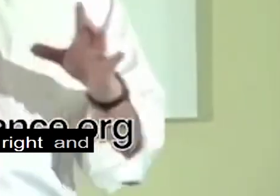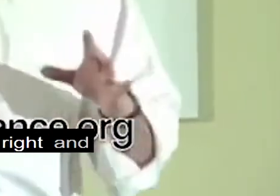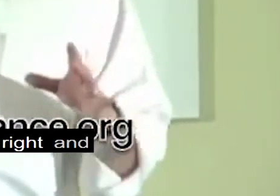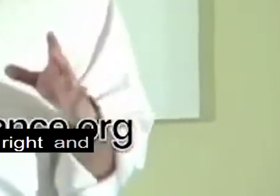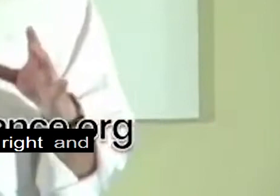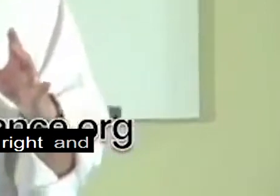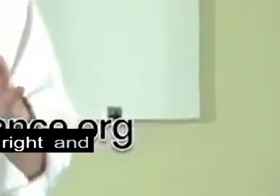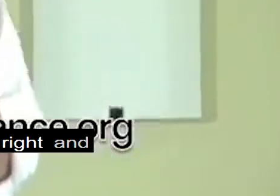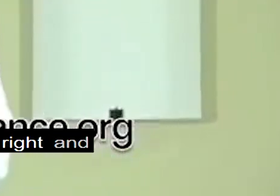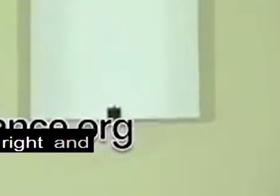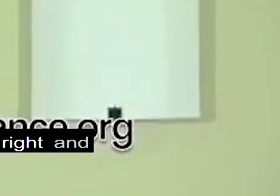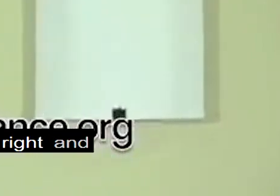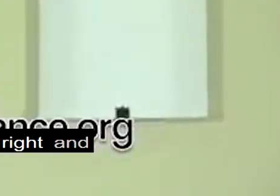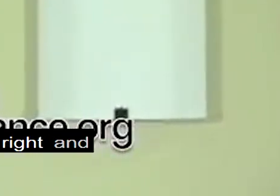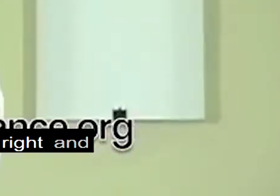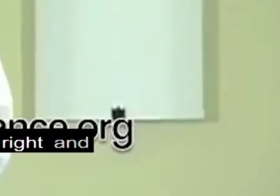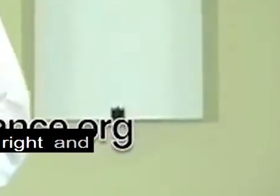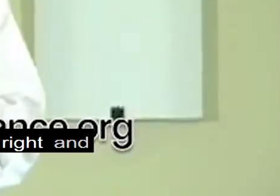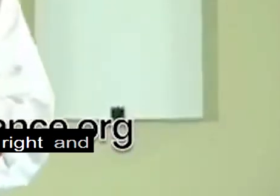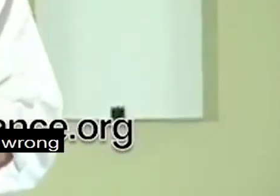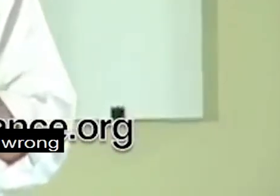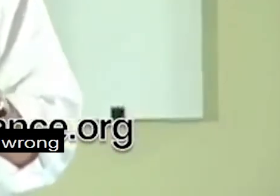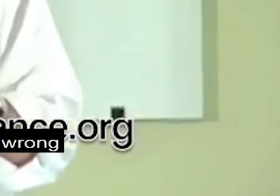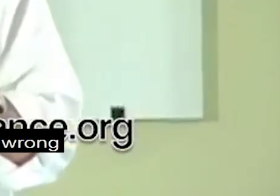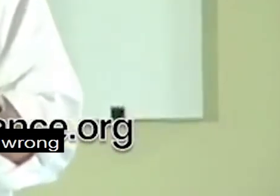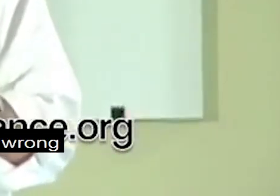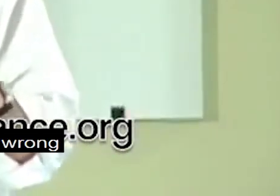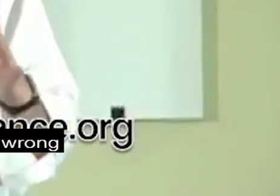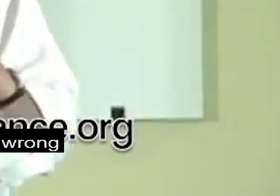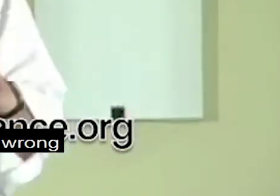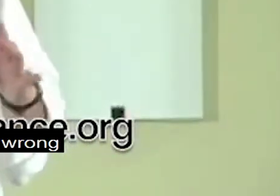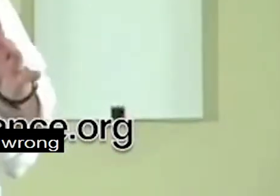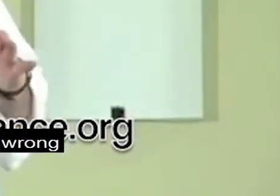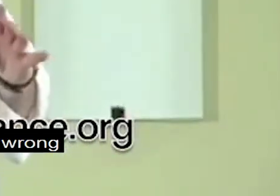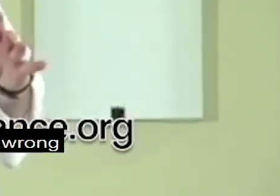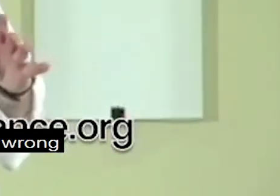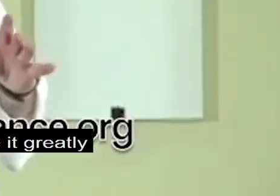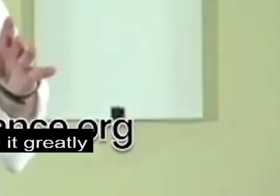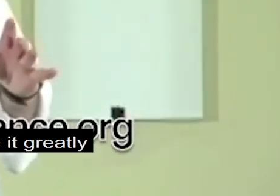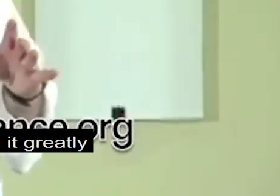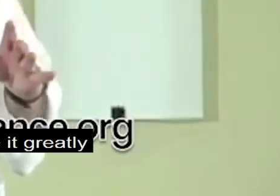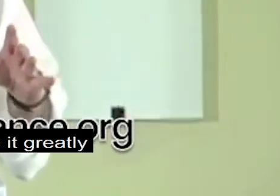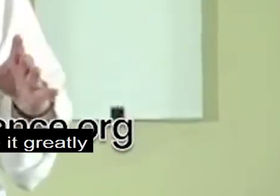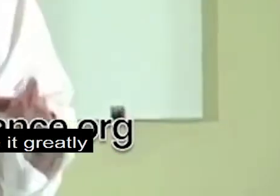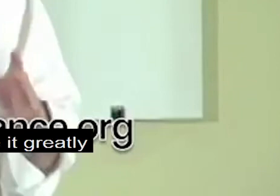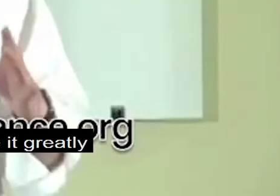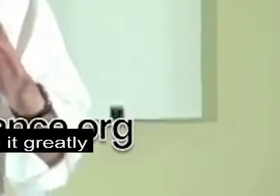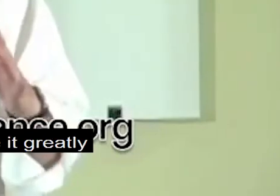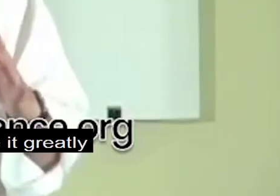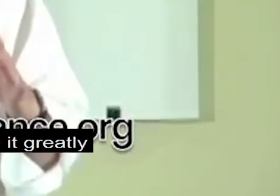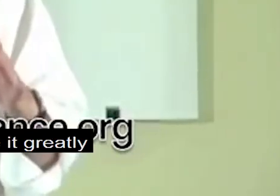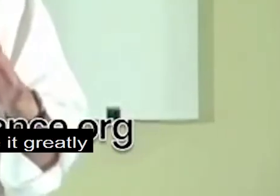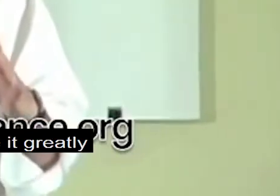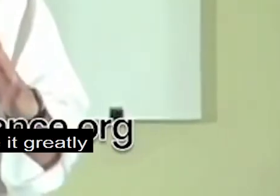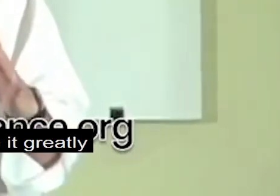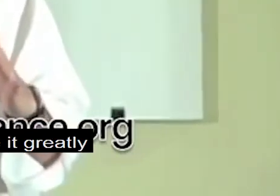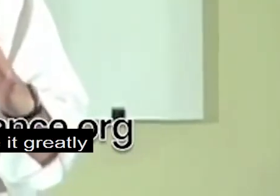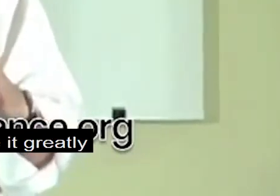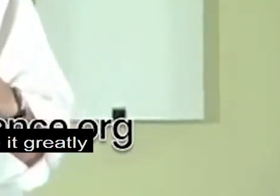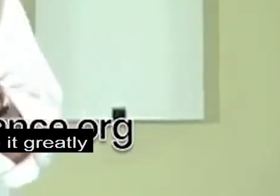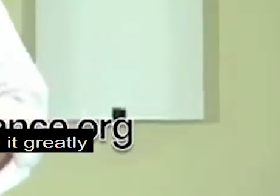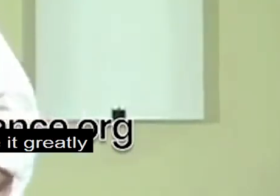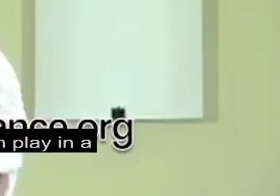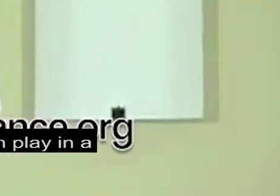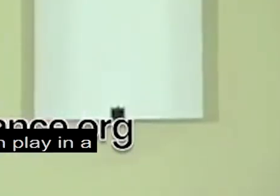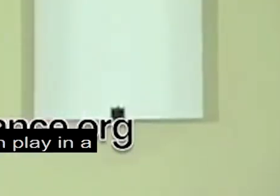Even if kids do well if they wanna is right, and now you know I think it's wrong, it's narrow.